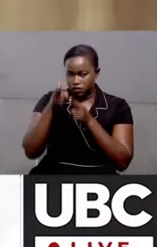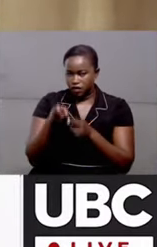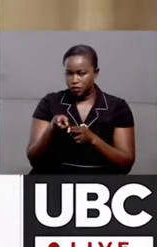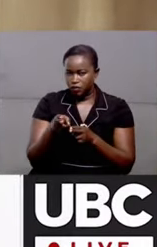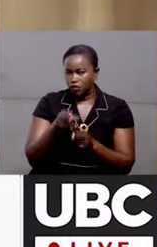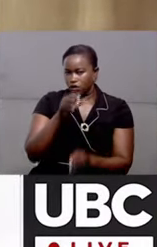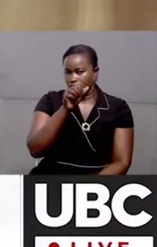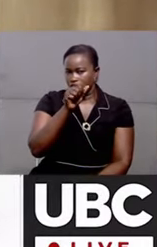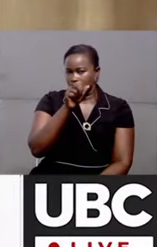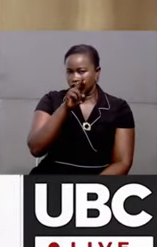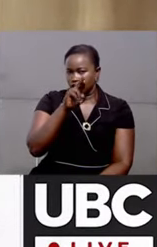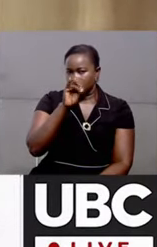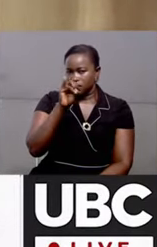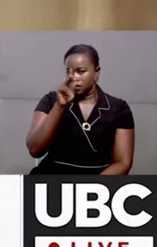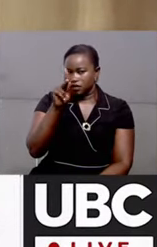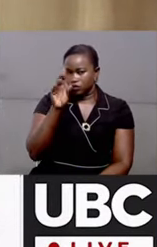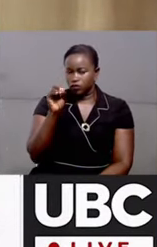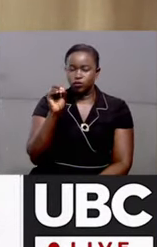Honorable Areko.